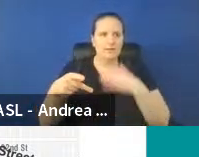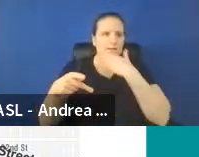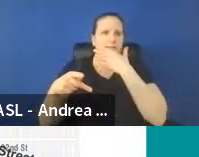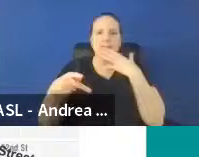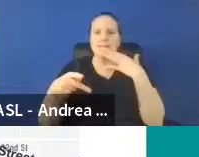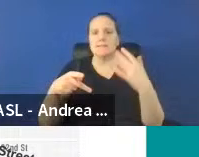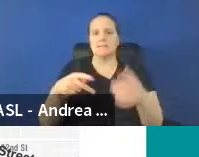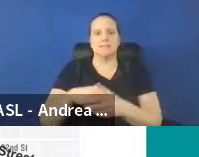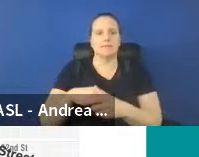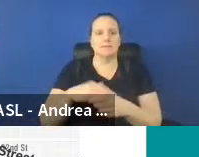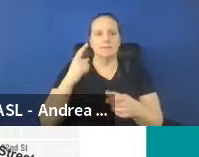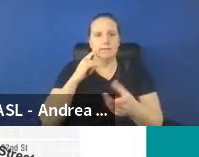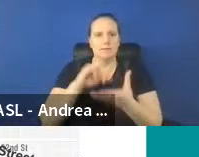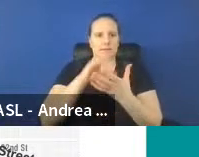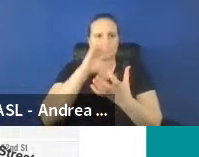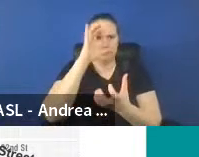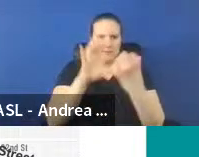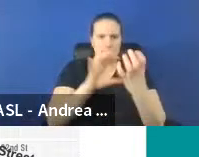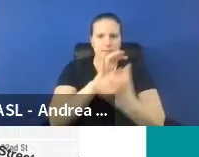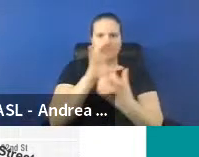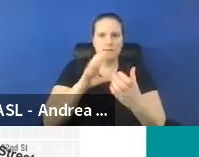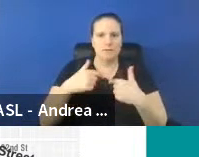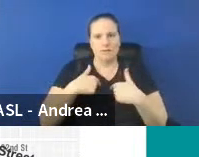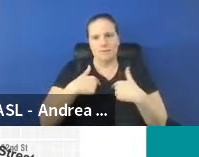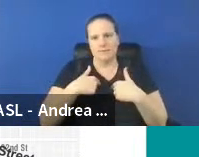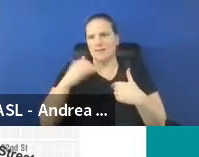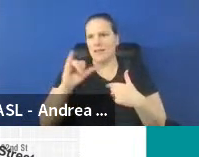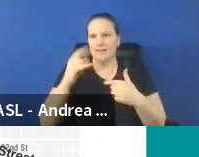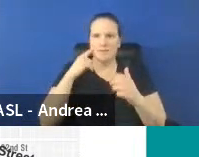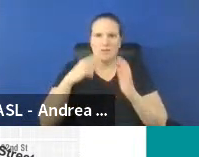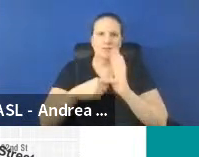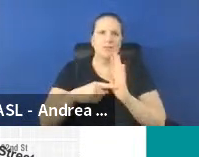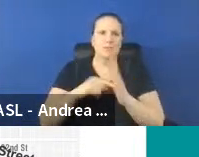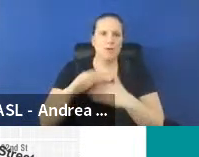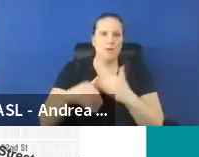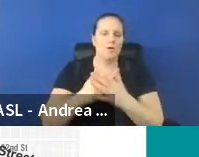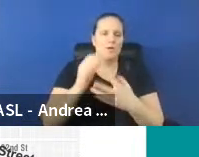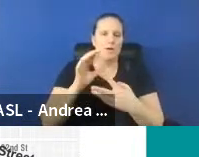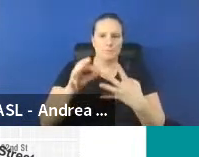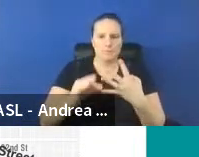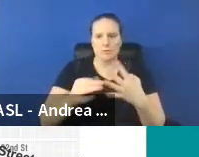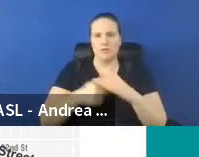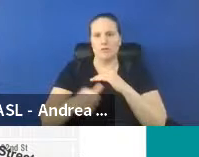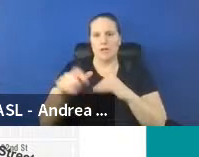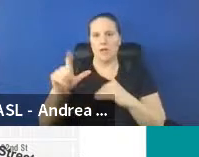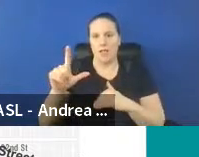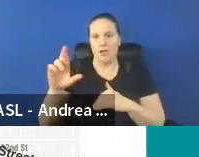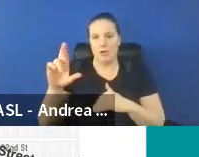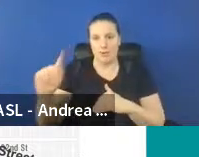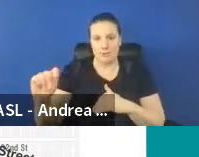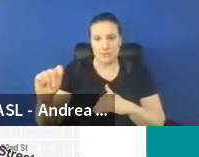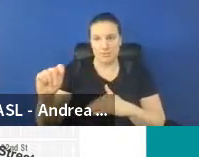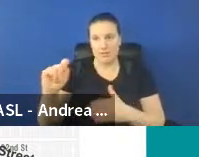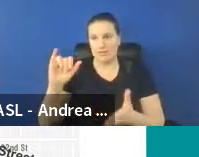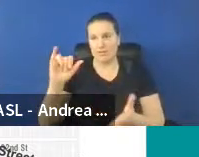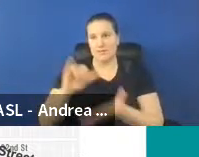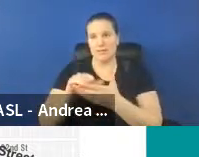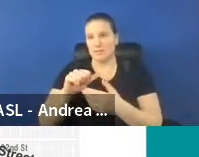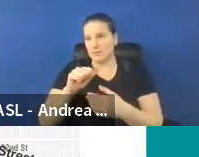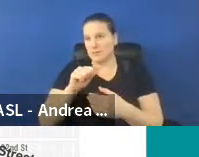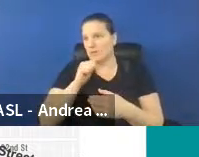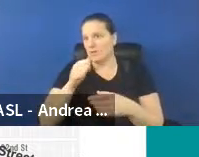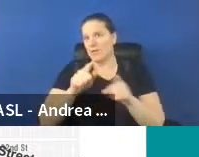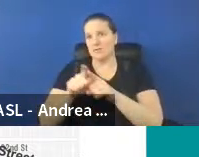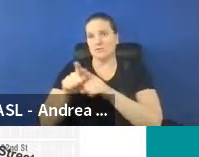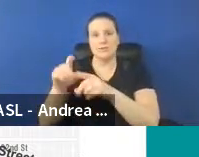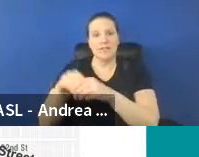It's confusing to me that, for example, all of the options that are under LRT would not be also